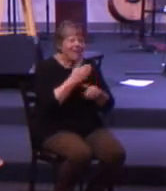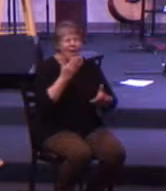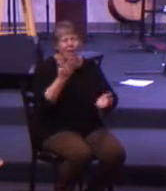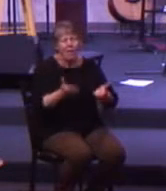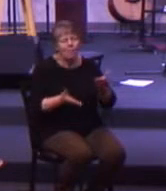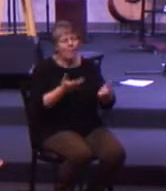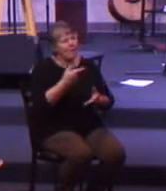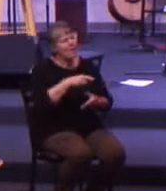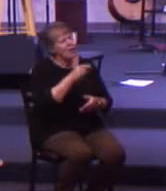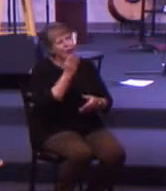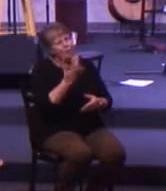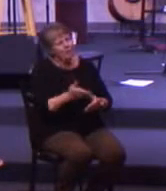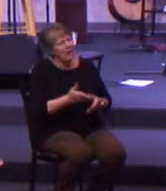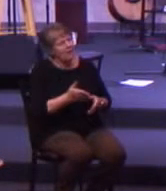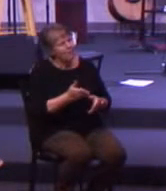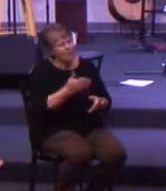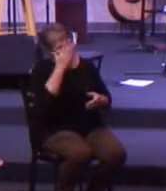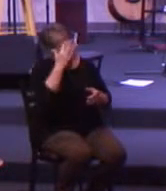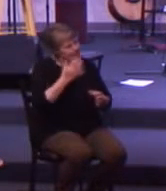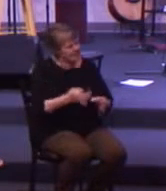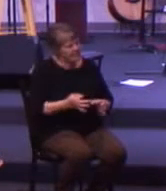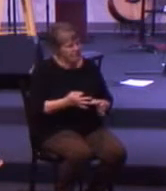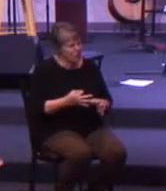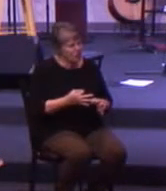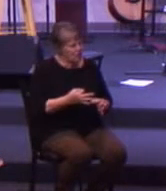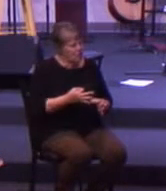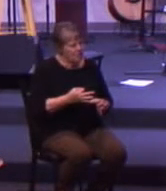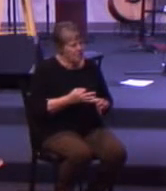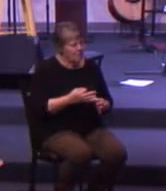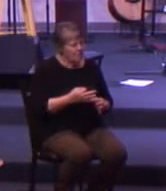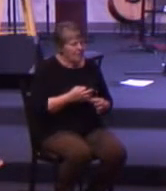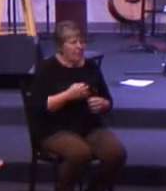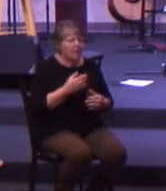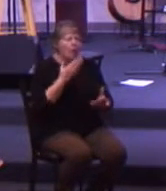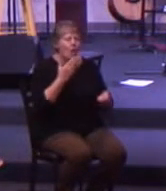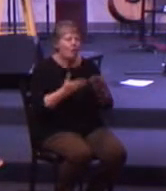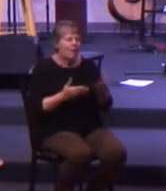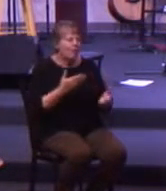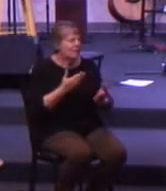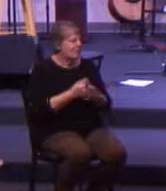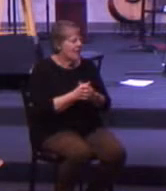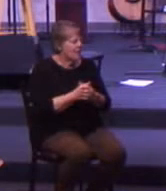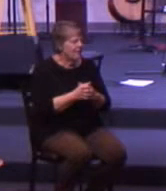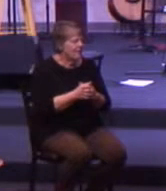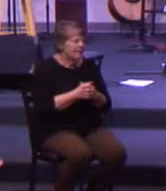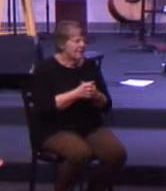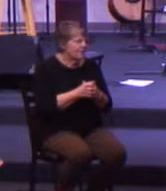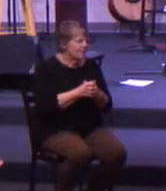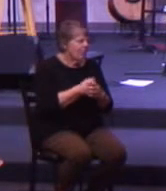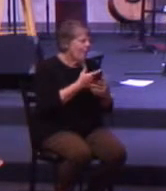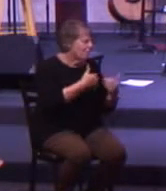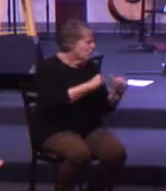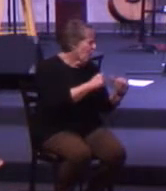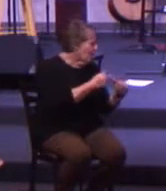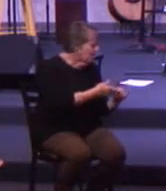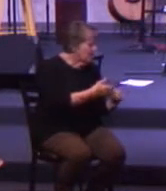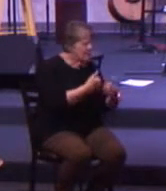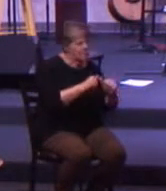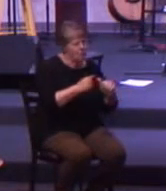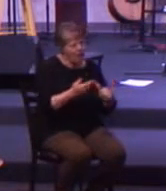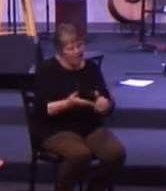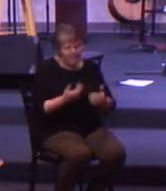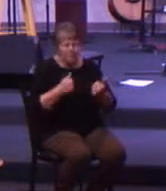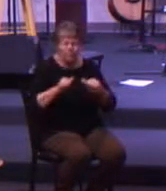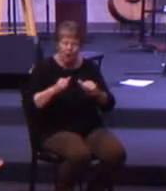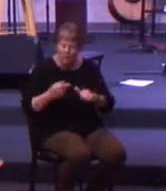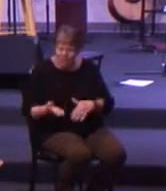this decision. Maybe you've never made a critical decision to your life to say, you know what, I've been looking here and here and here, and it's not getting me anywhere, so I'm going to stop,